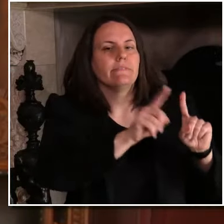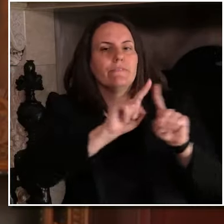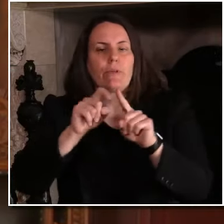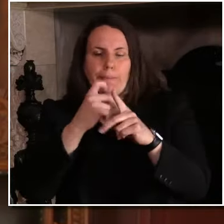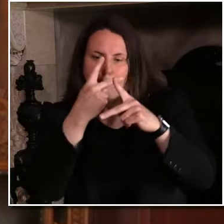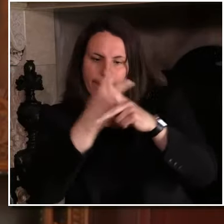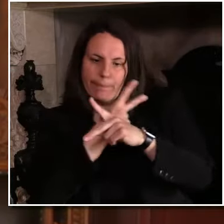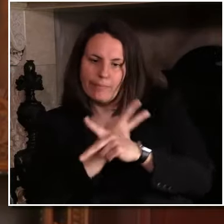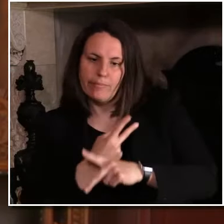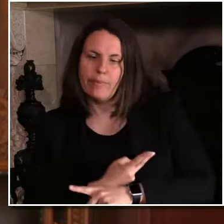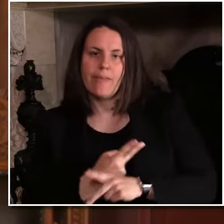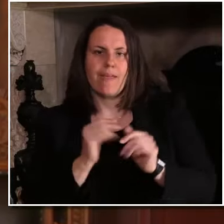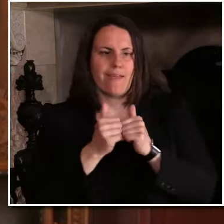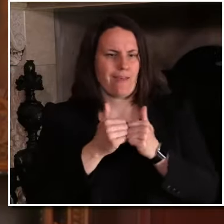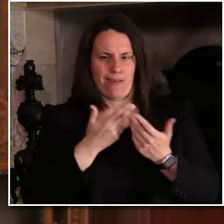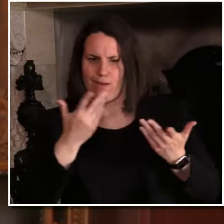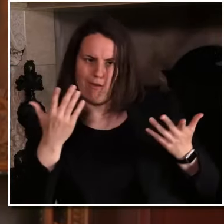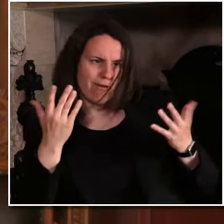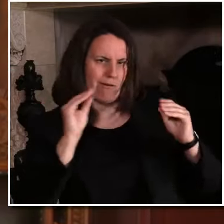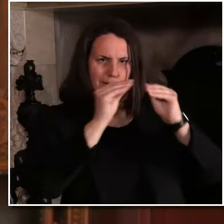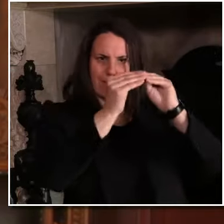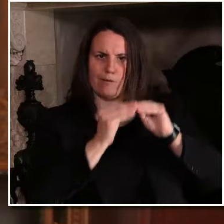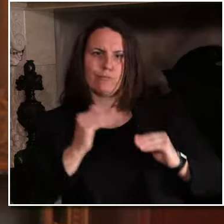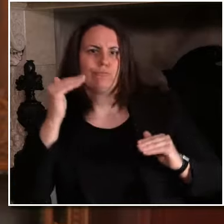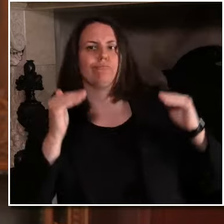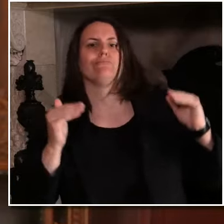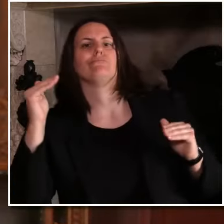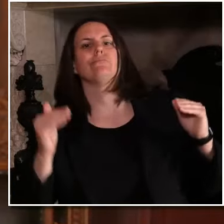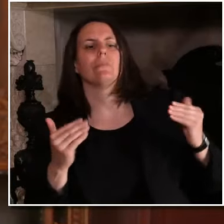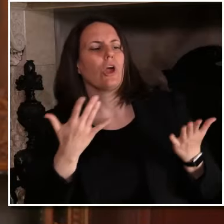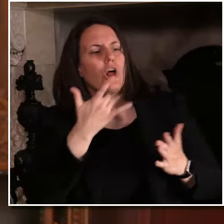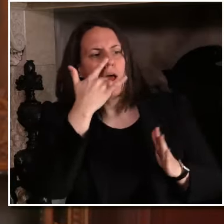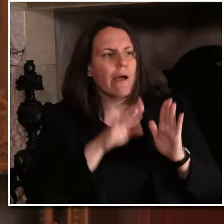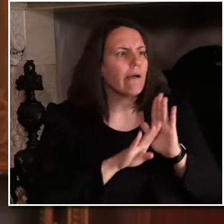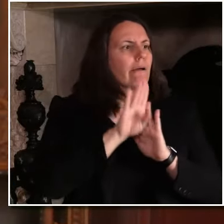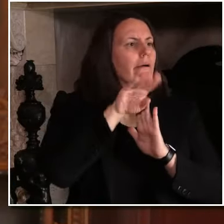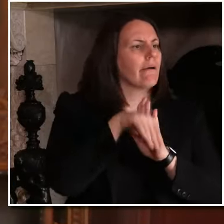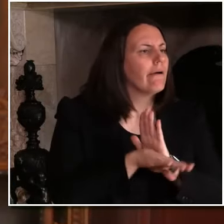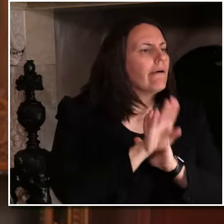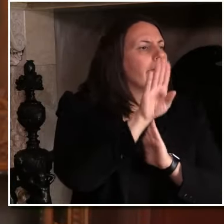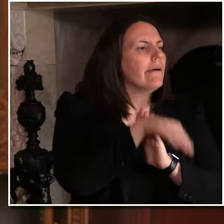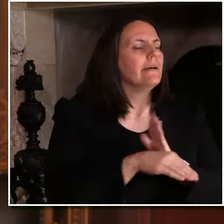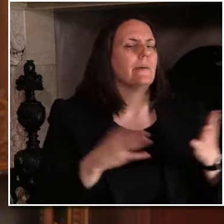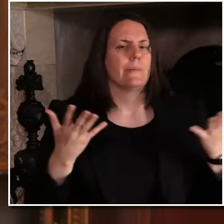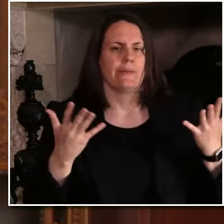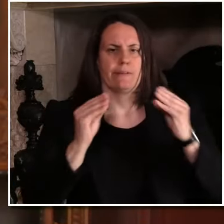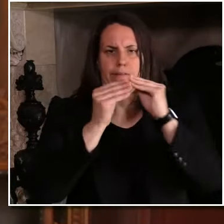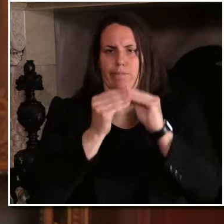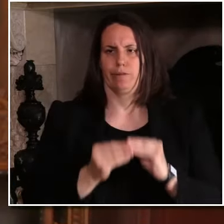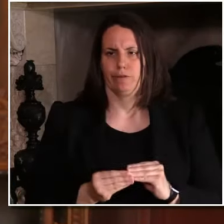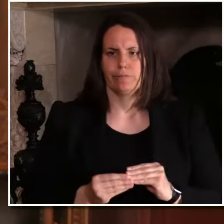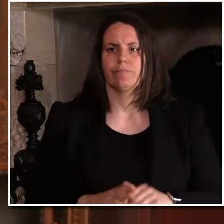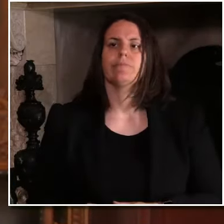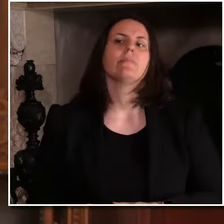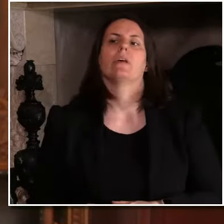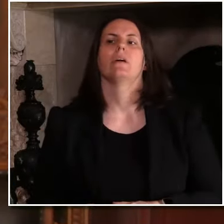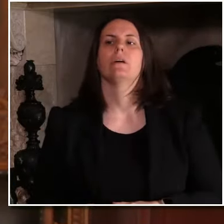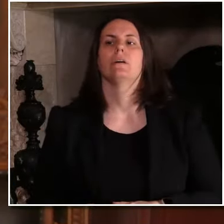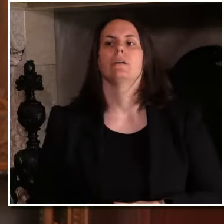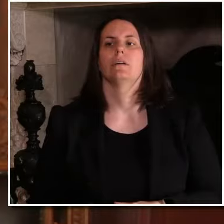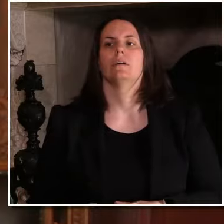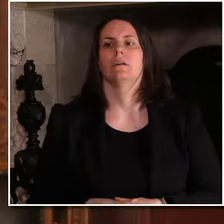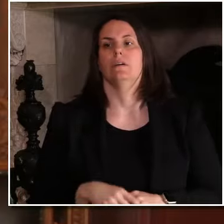plan looks at a few things from three different sources, including syndromic surveillance and numbers of symptoms. With the specific piece